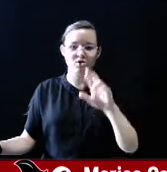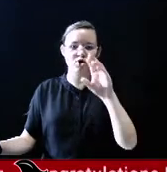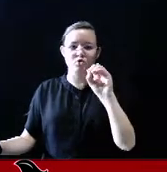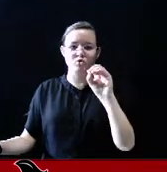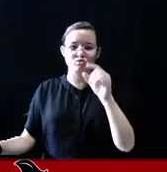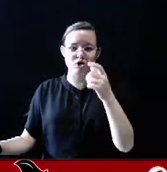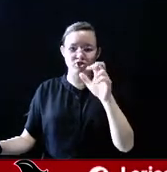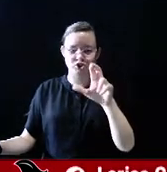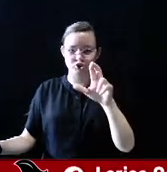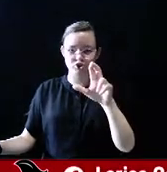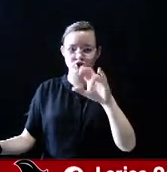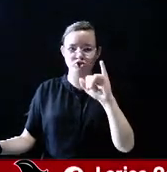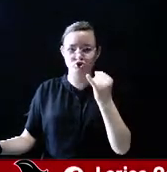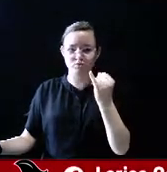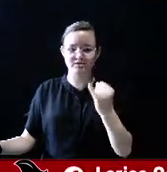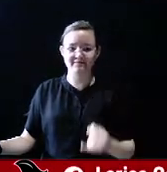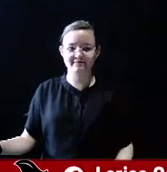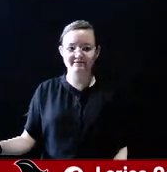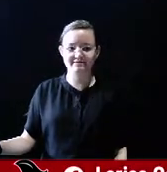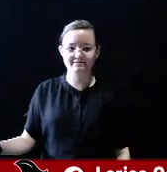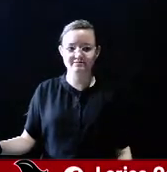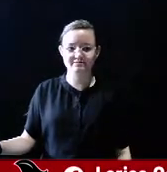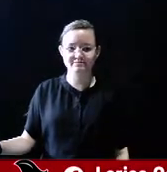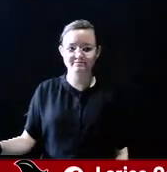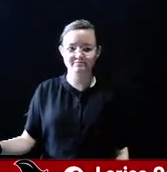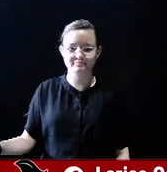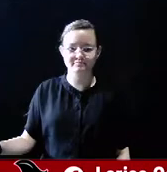Roger Howen Joseph.